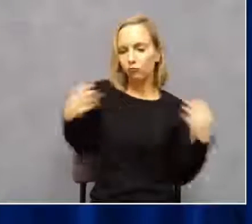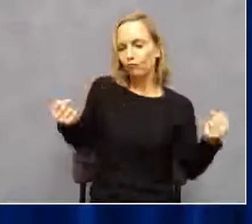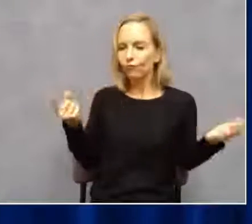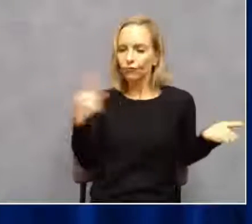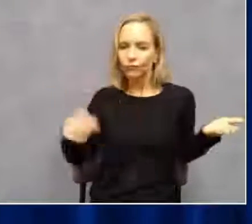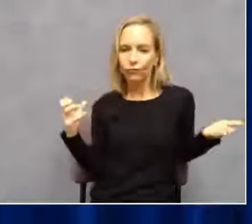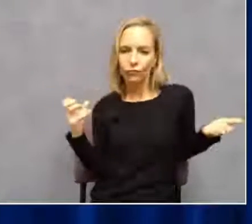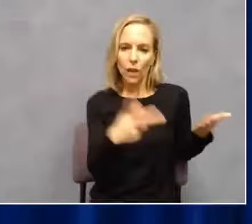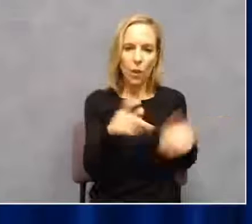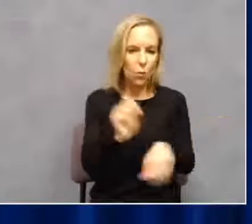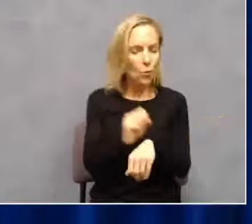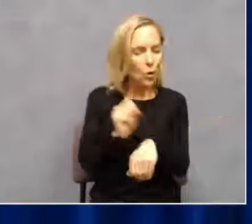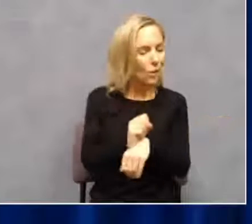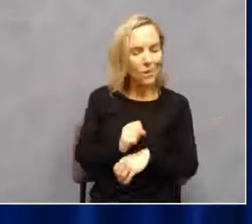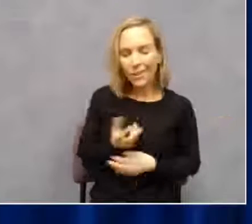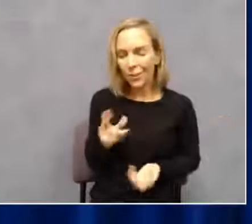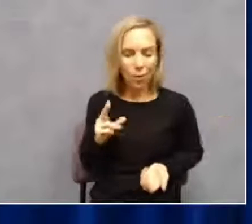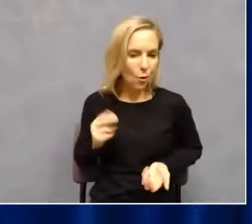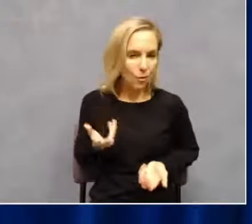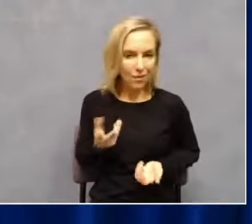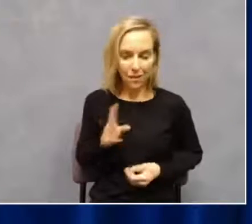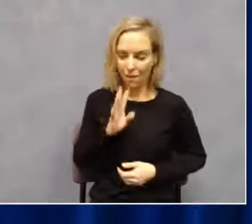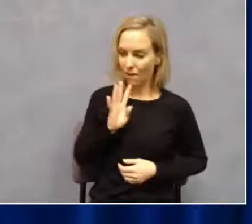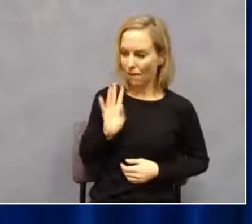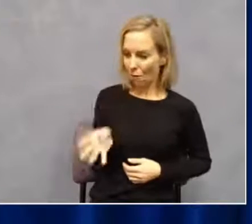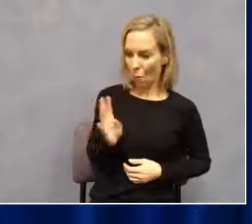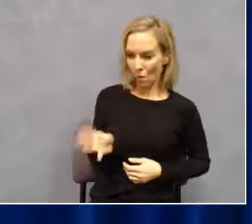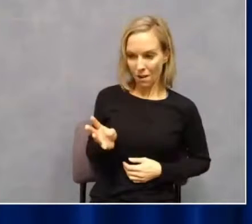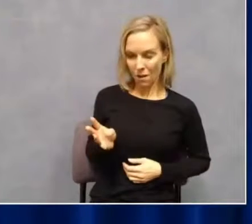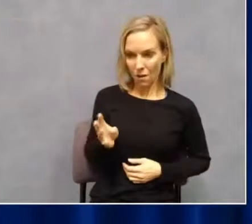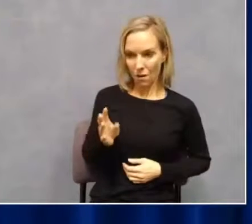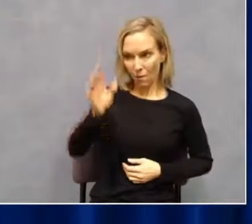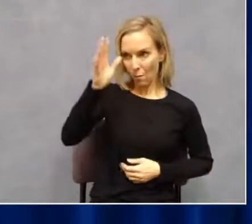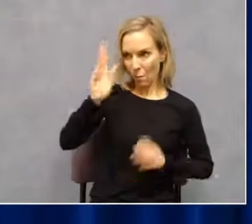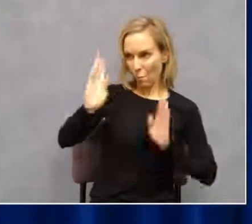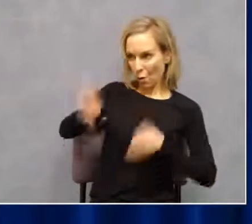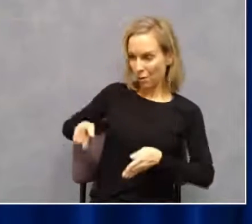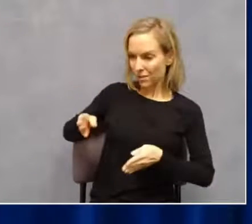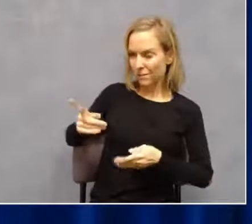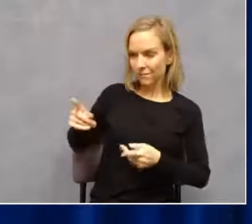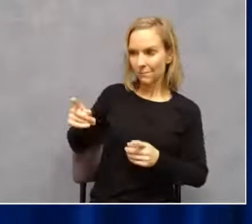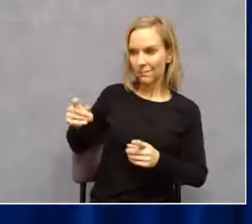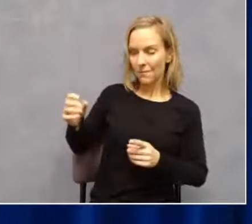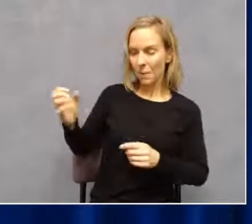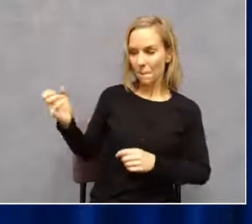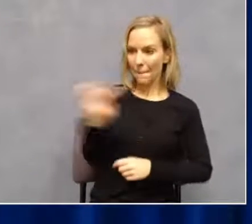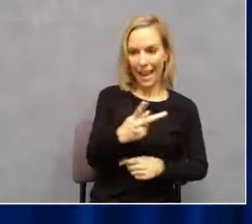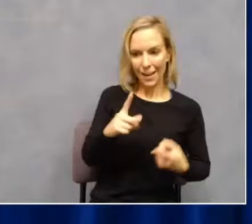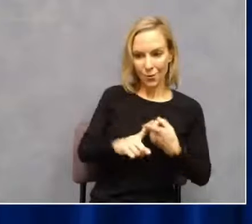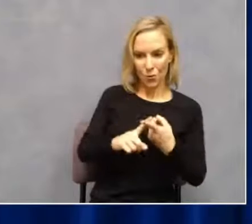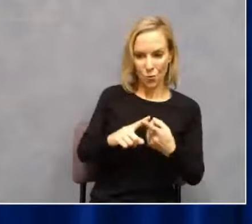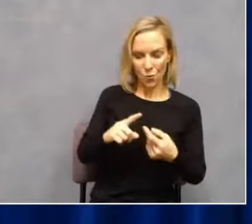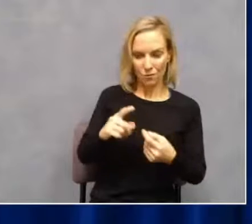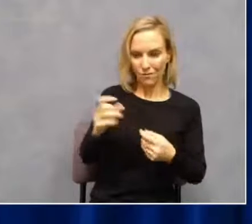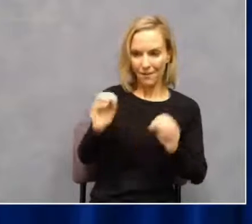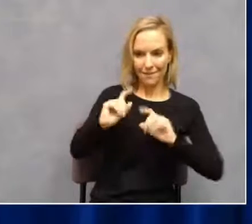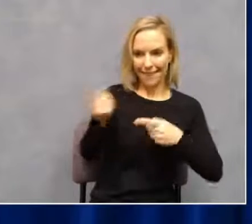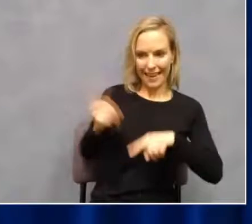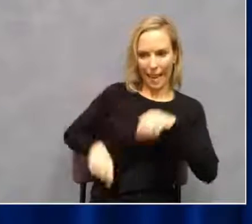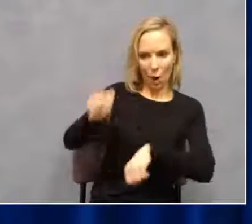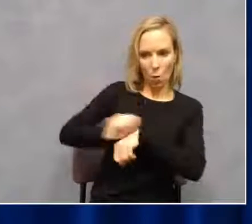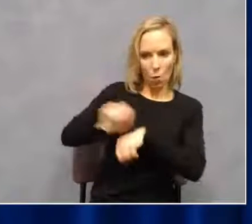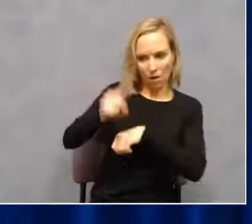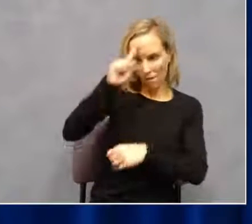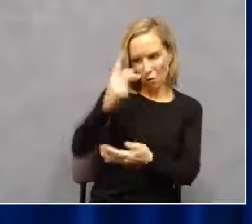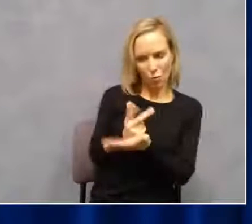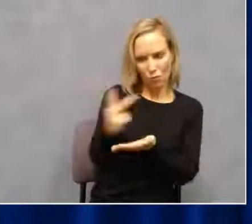if taking a 40-year-old out of work for 3 weeks is just the common cold, then you and I have not experienced the same common cold. This